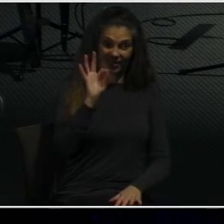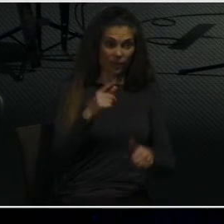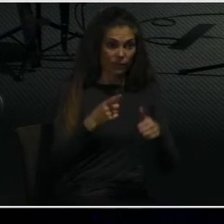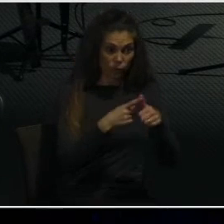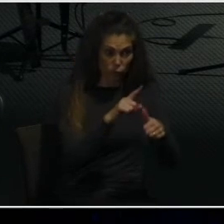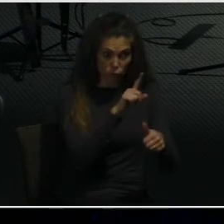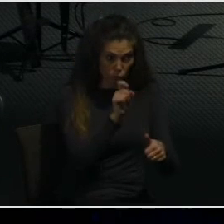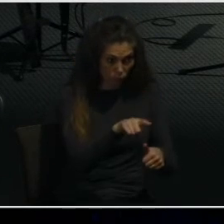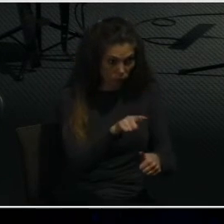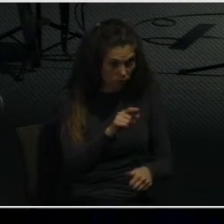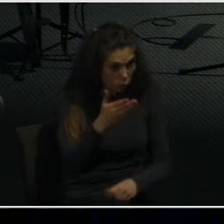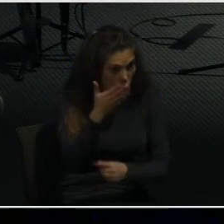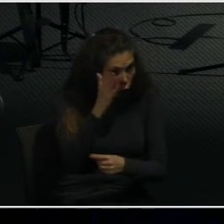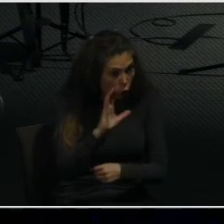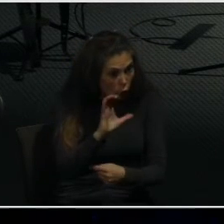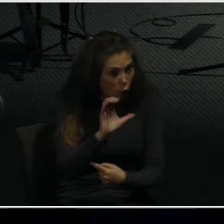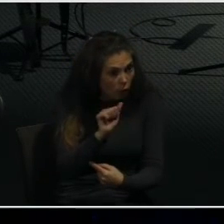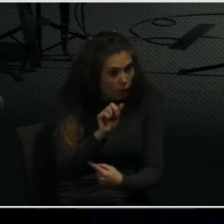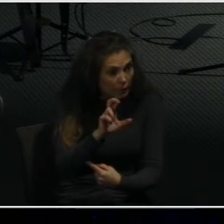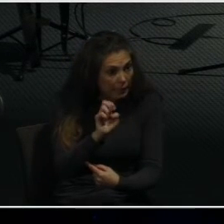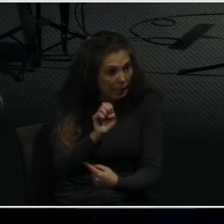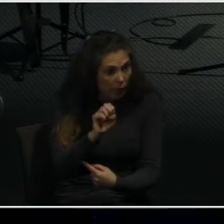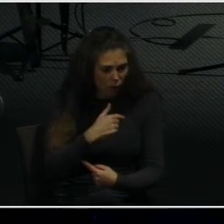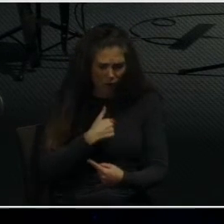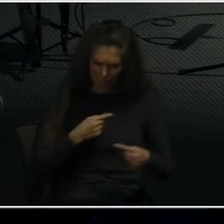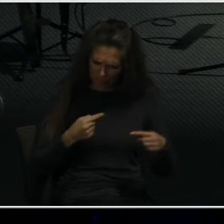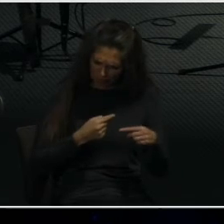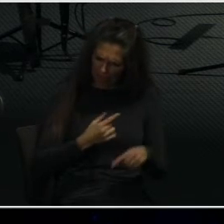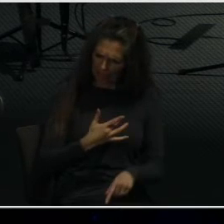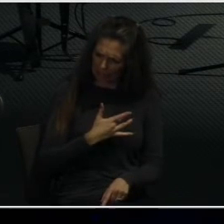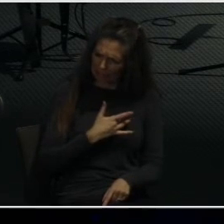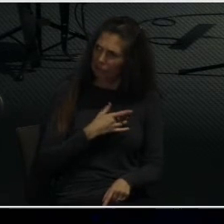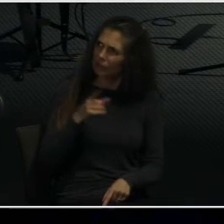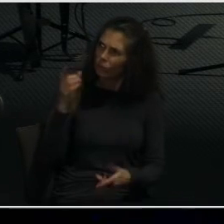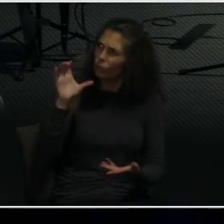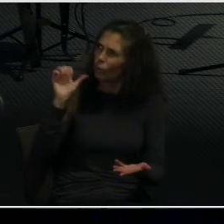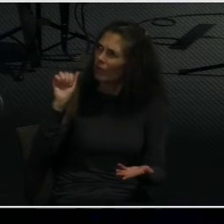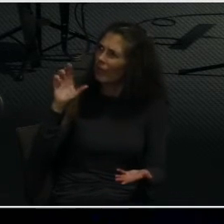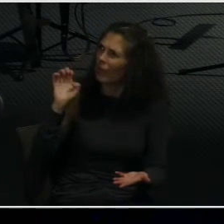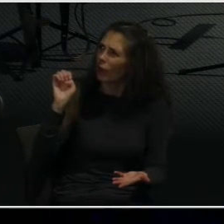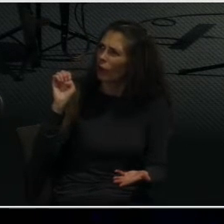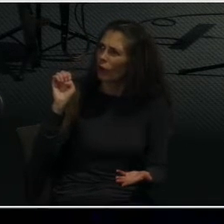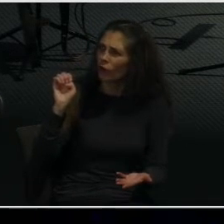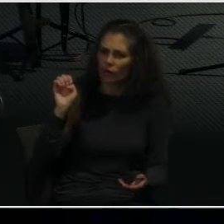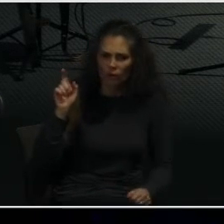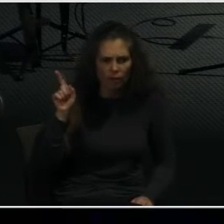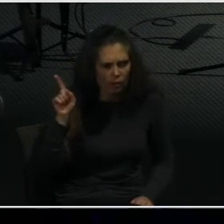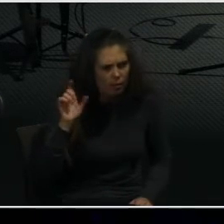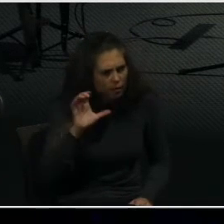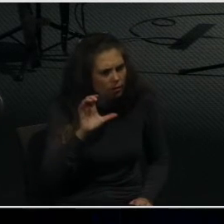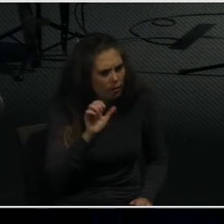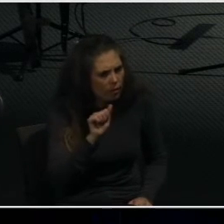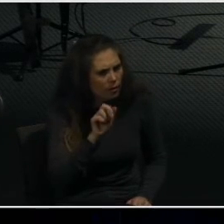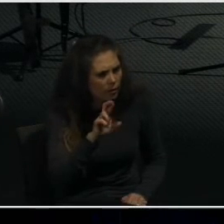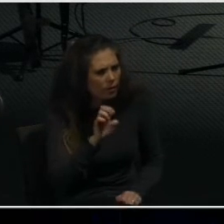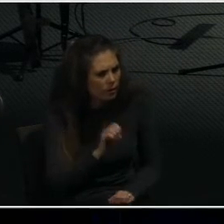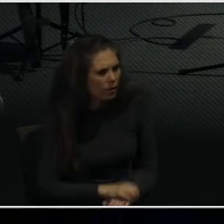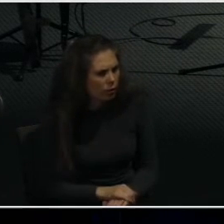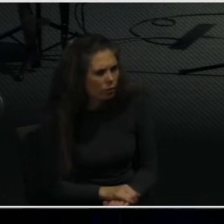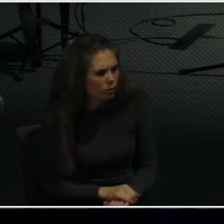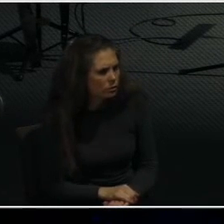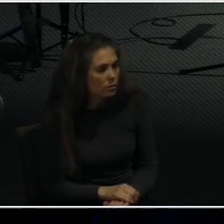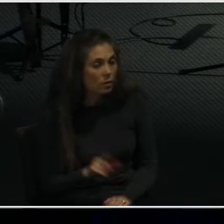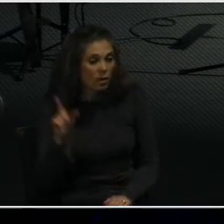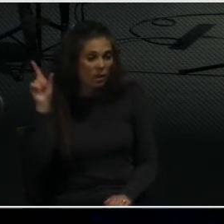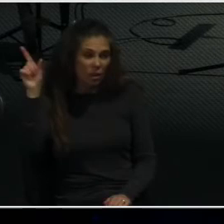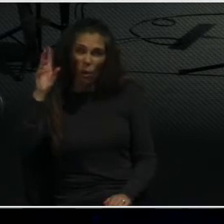yes. He provides a continuous, growing, permanent, life-giving stream of